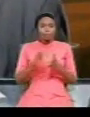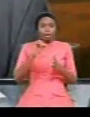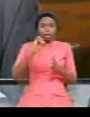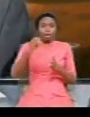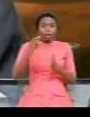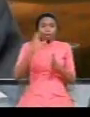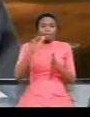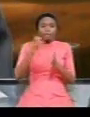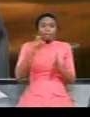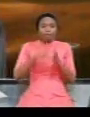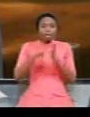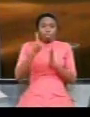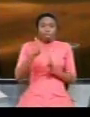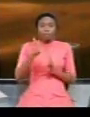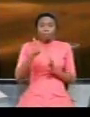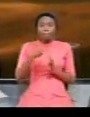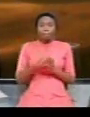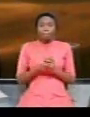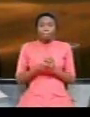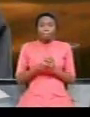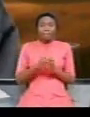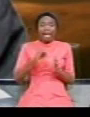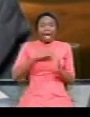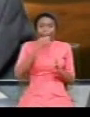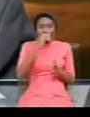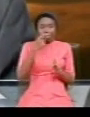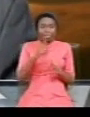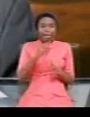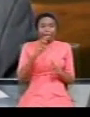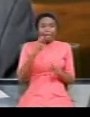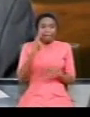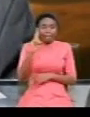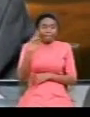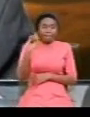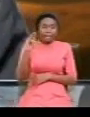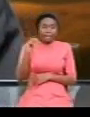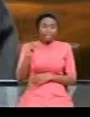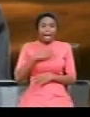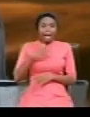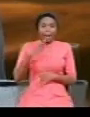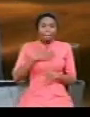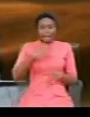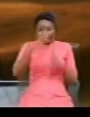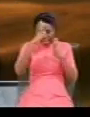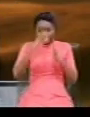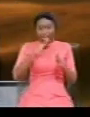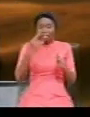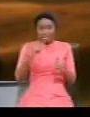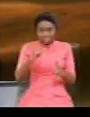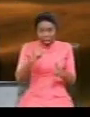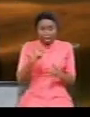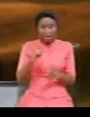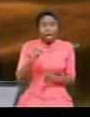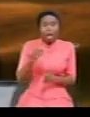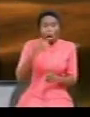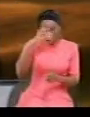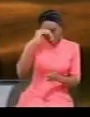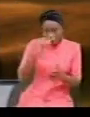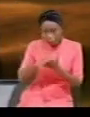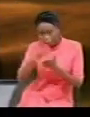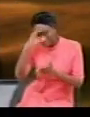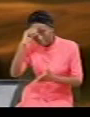John 15, verse 1. I am the vine, and my Father is the